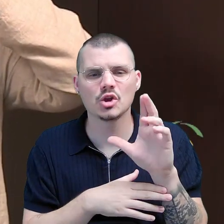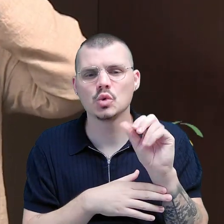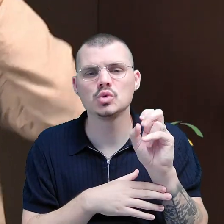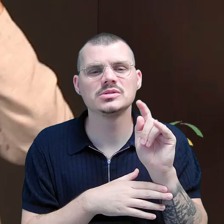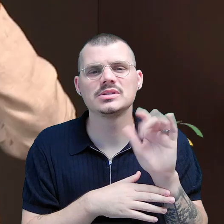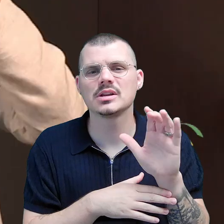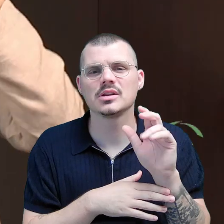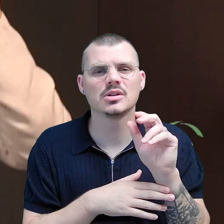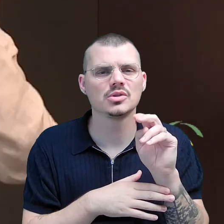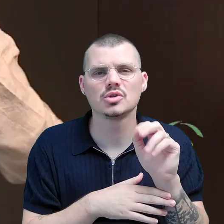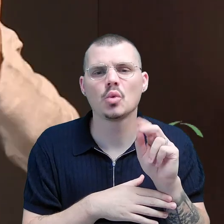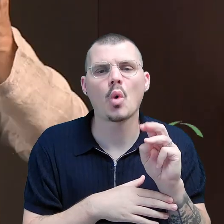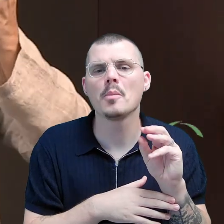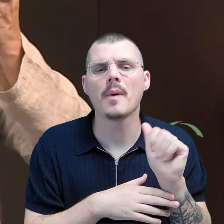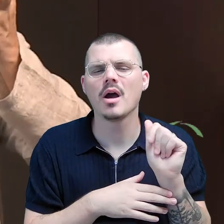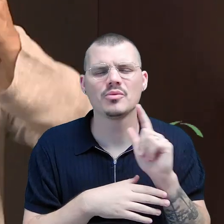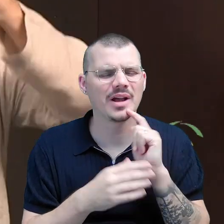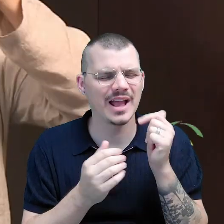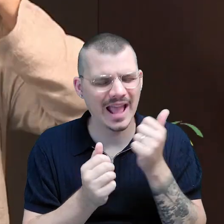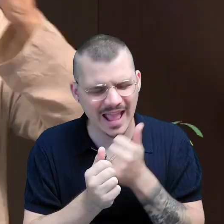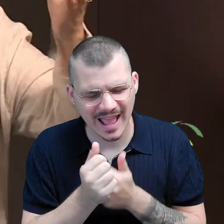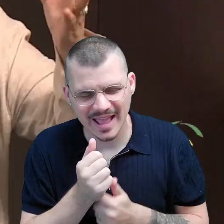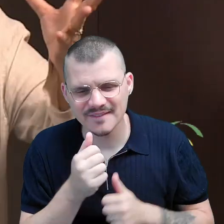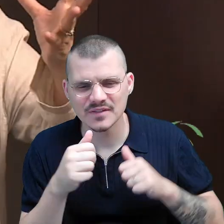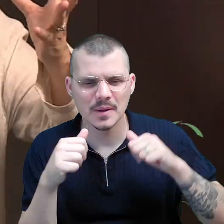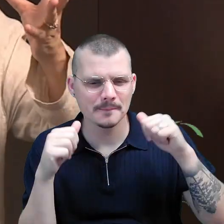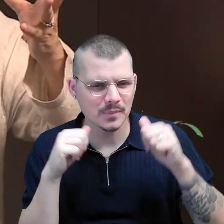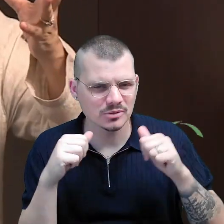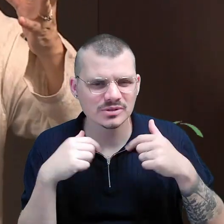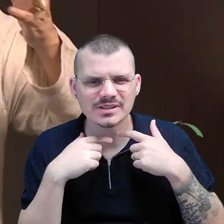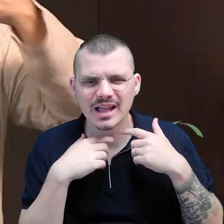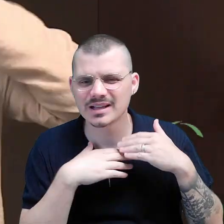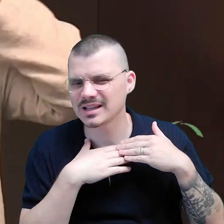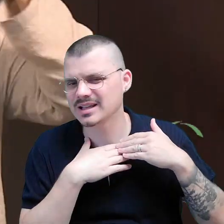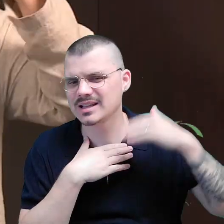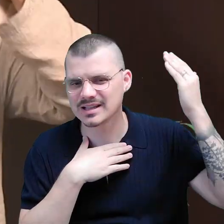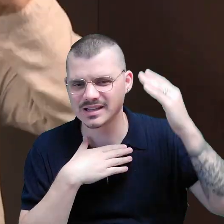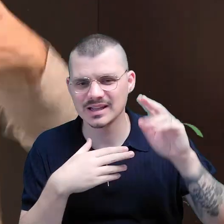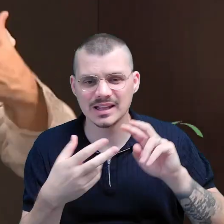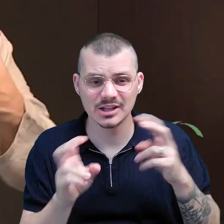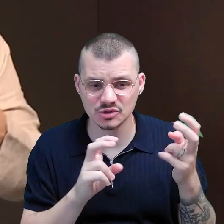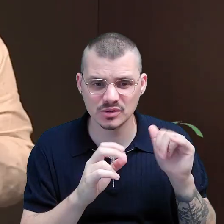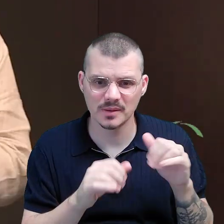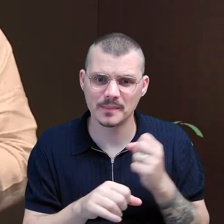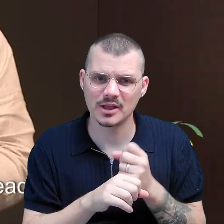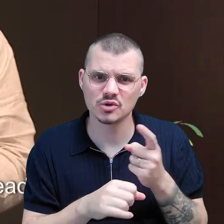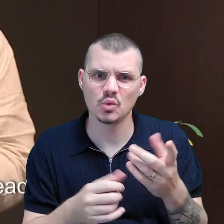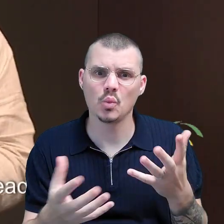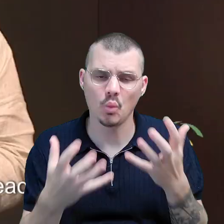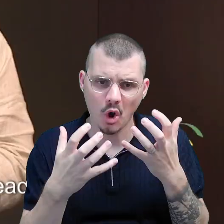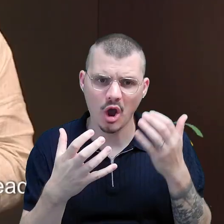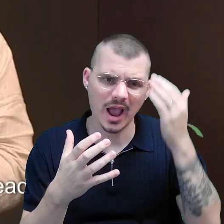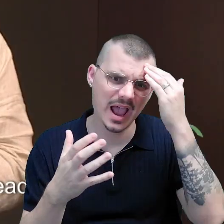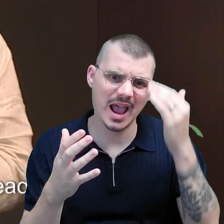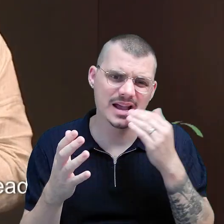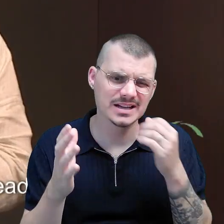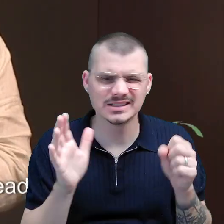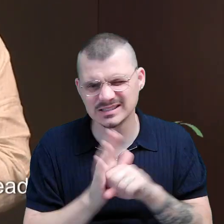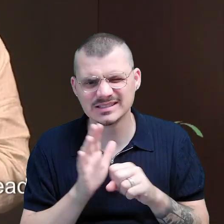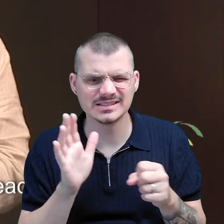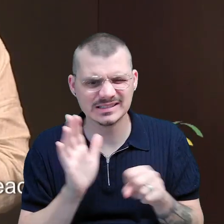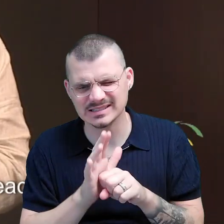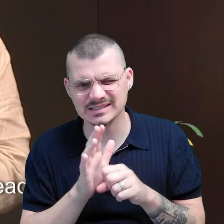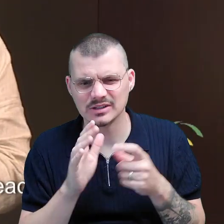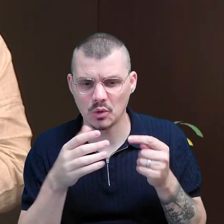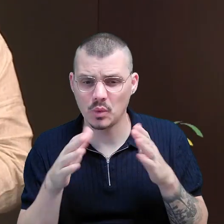for acoustic neuroma. We looked for every possible neck up issue that could make her want to